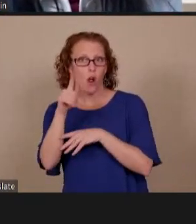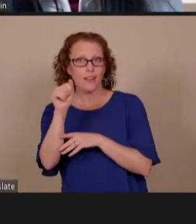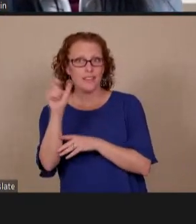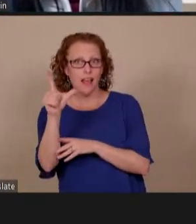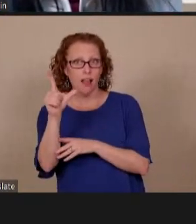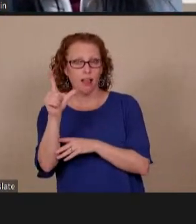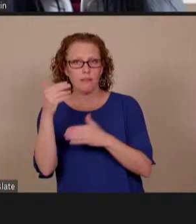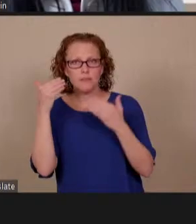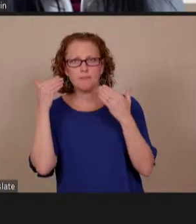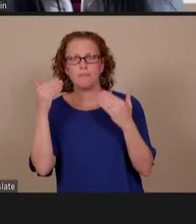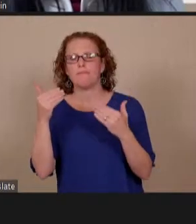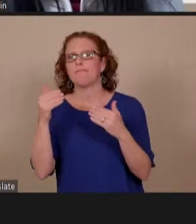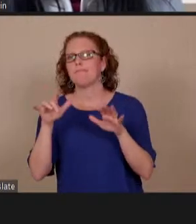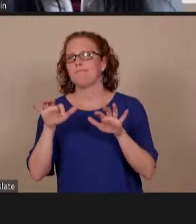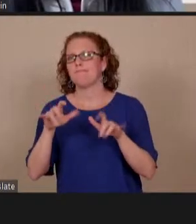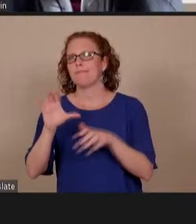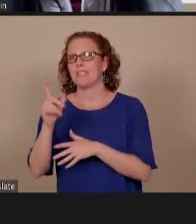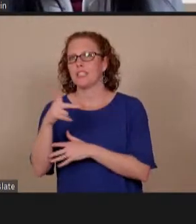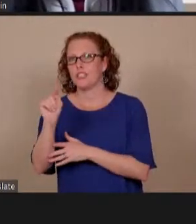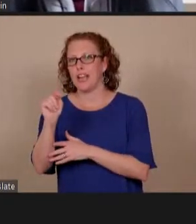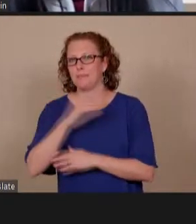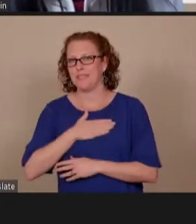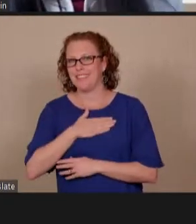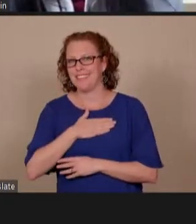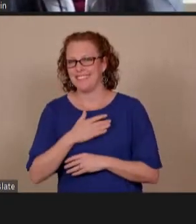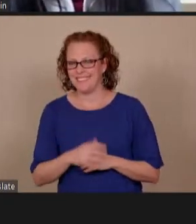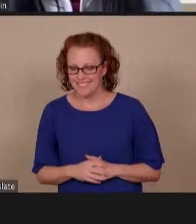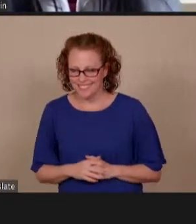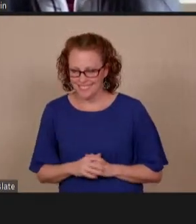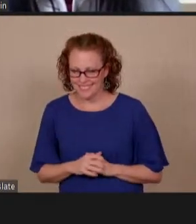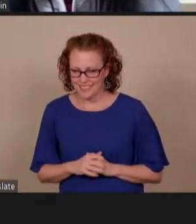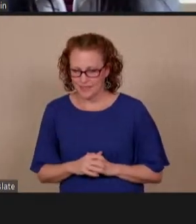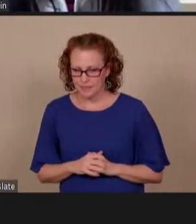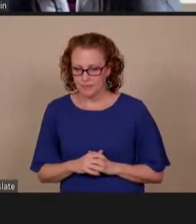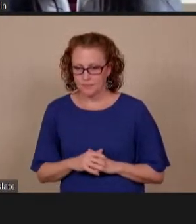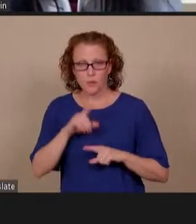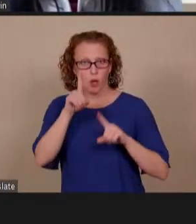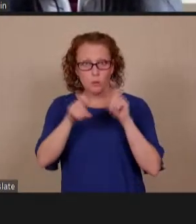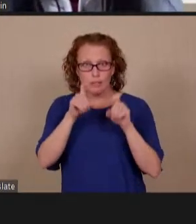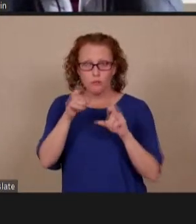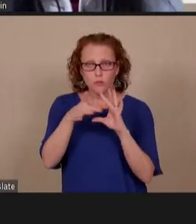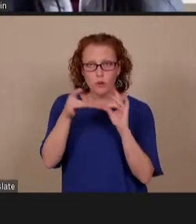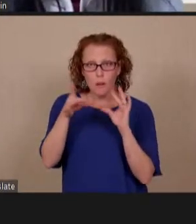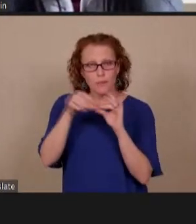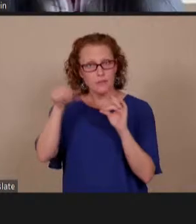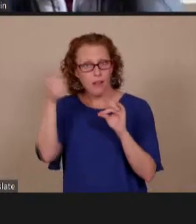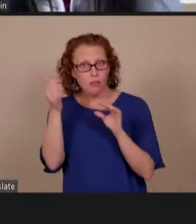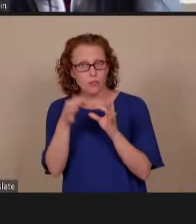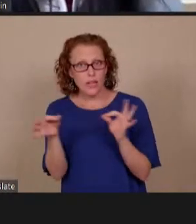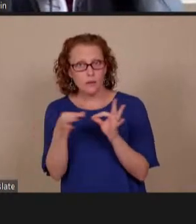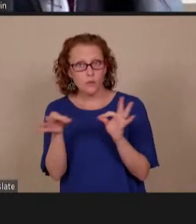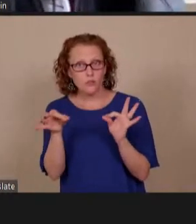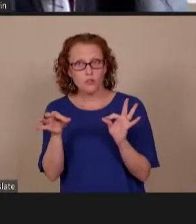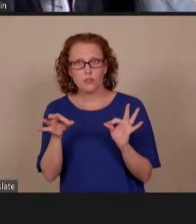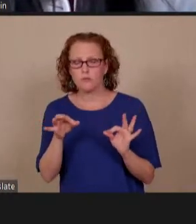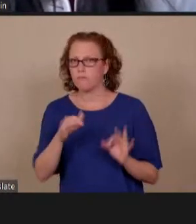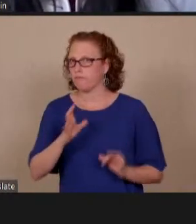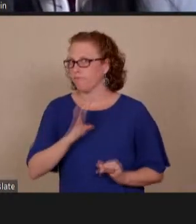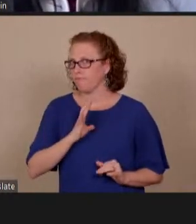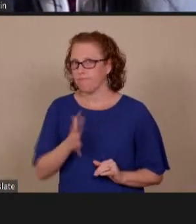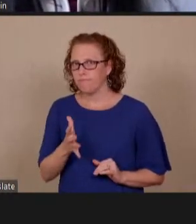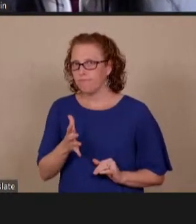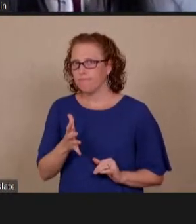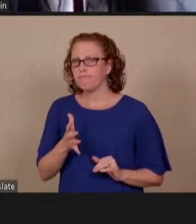the chat. Questions or comments in other languages may be sent to City Clerk